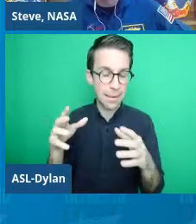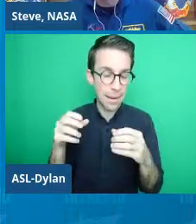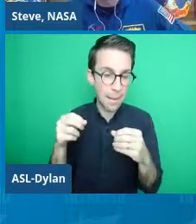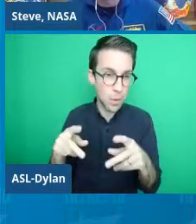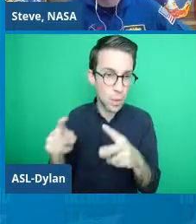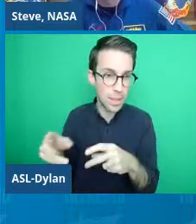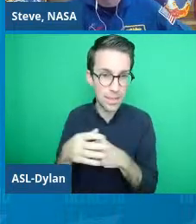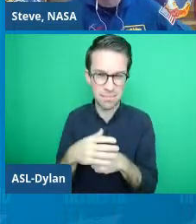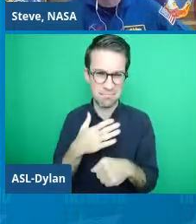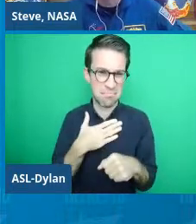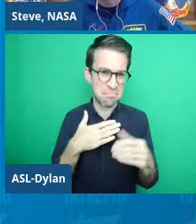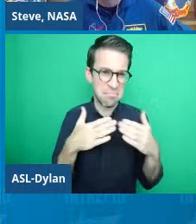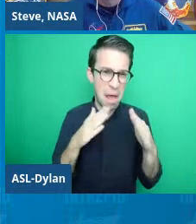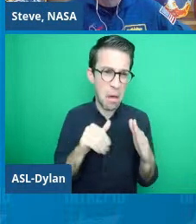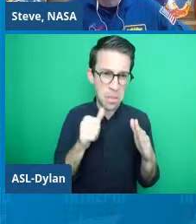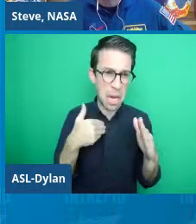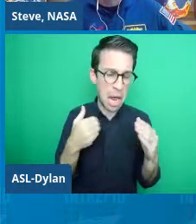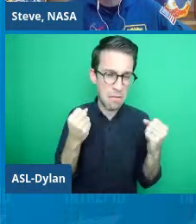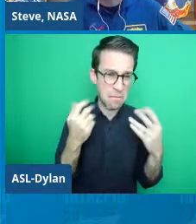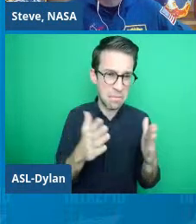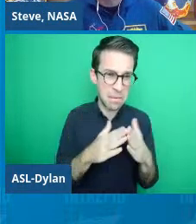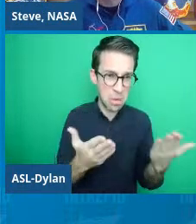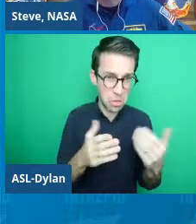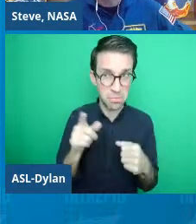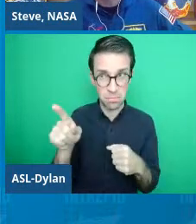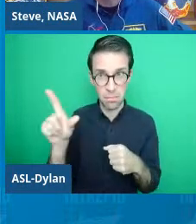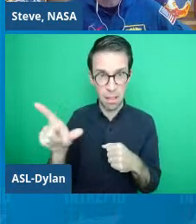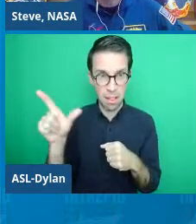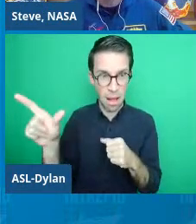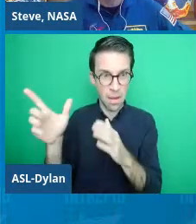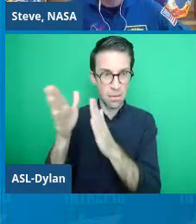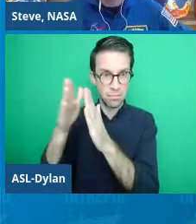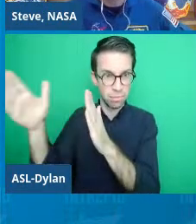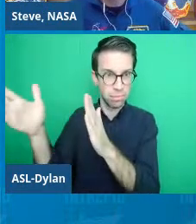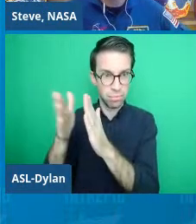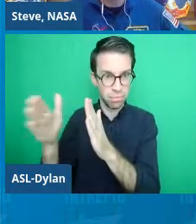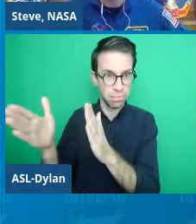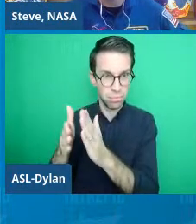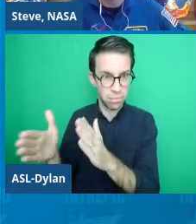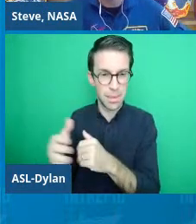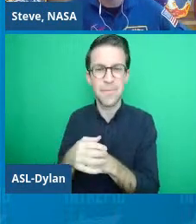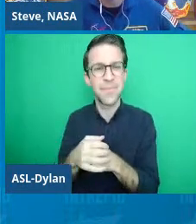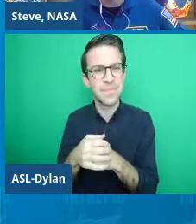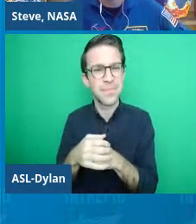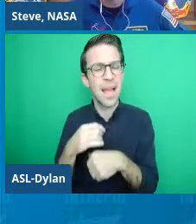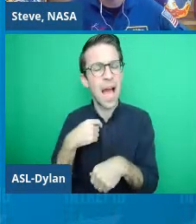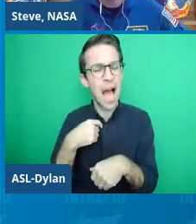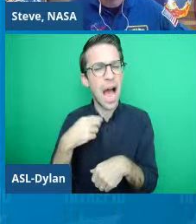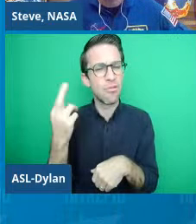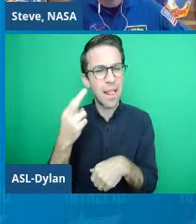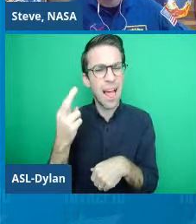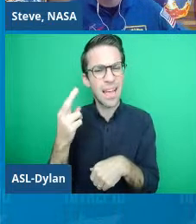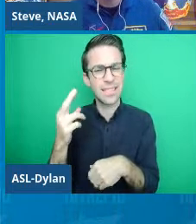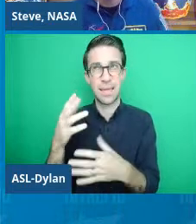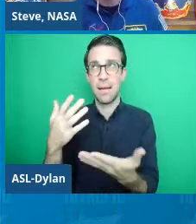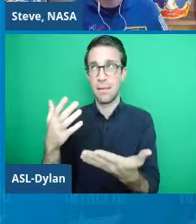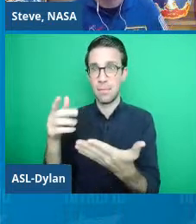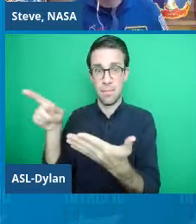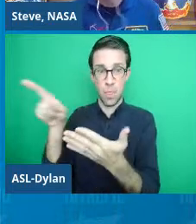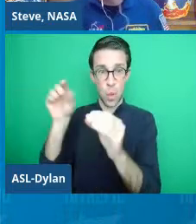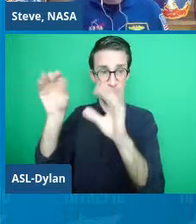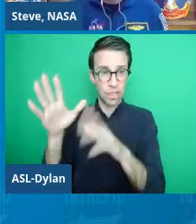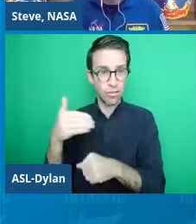so going to the library was great. But I also learned that there's some reason these teachers are teaching you stuff. So as I went